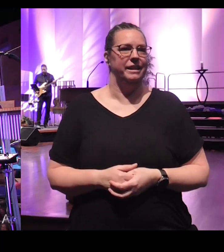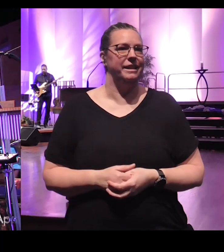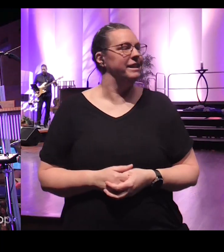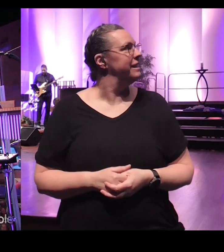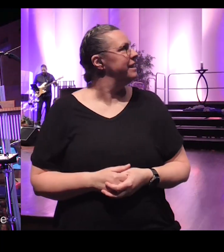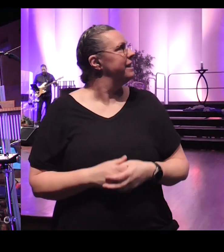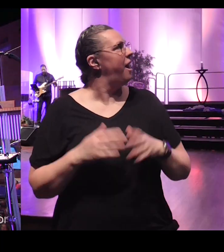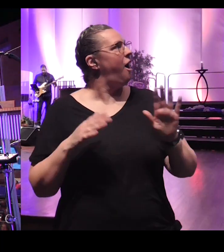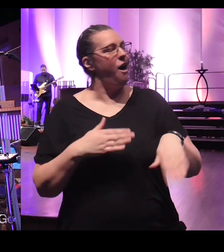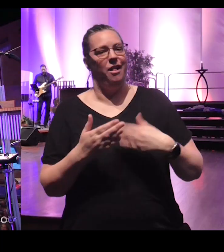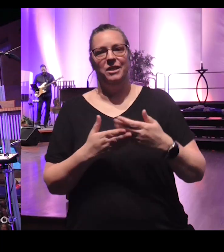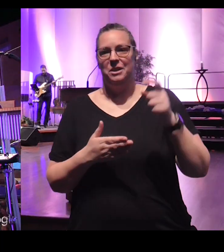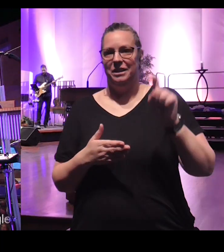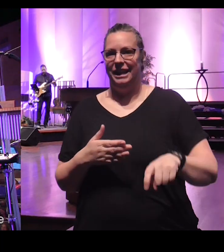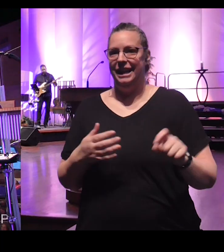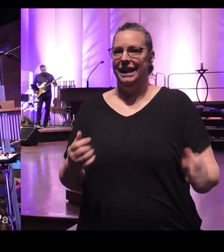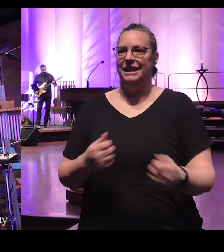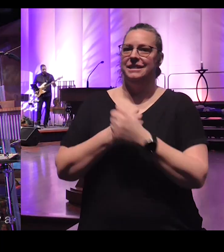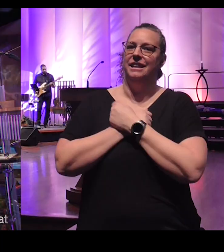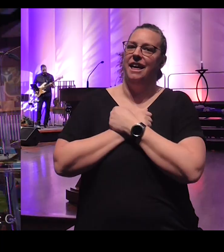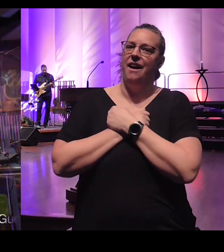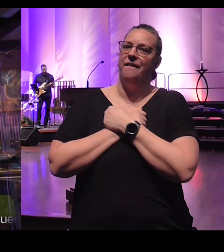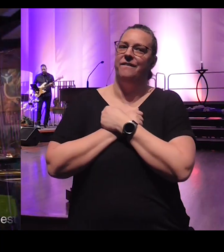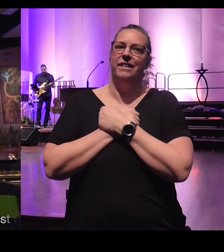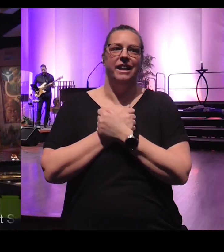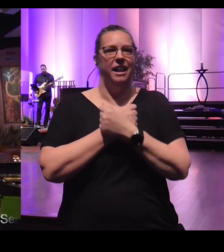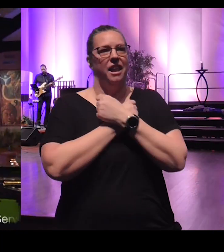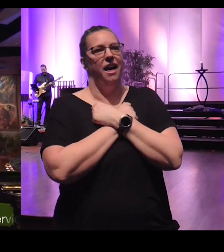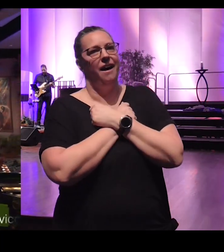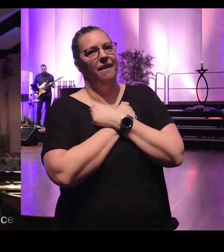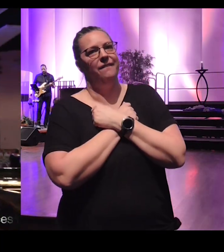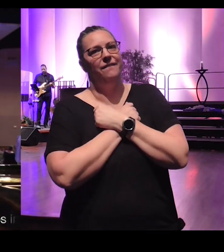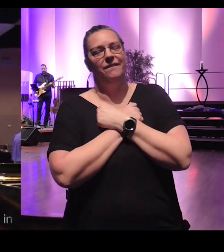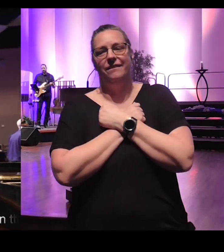Everybody. All you need is love,